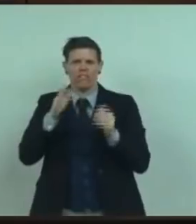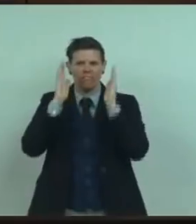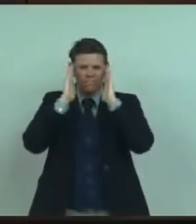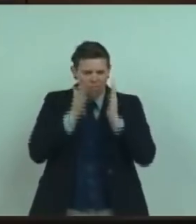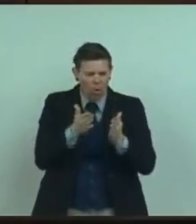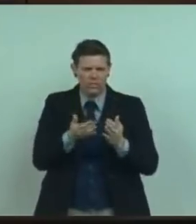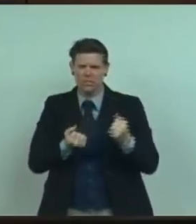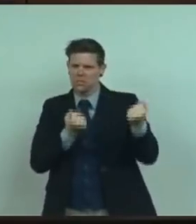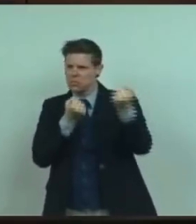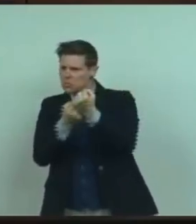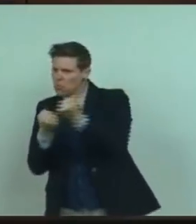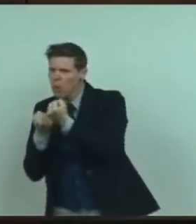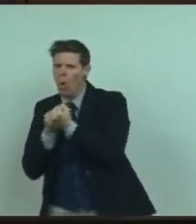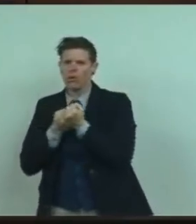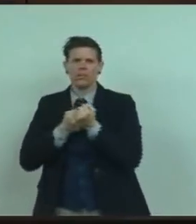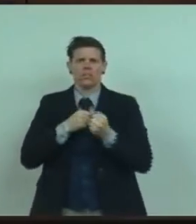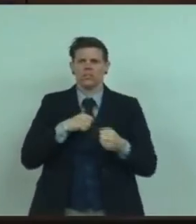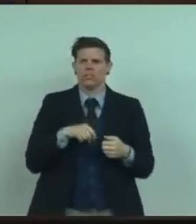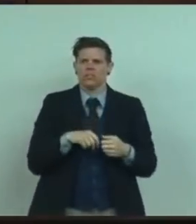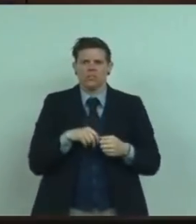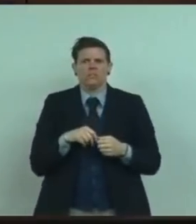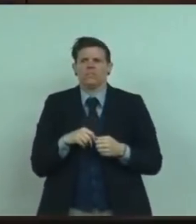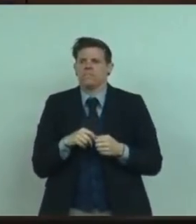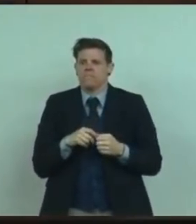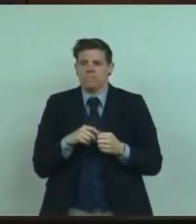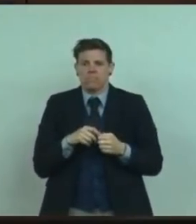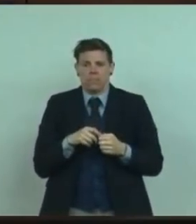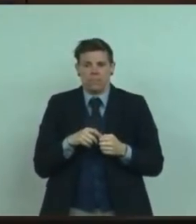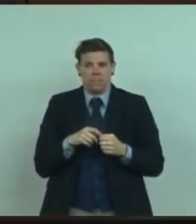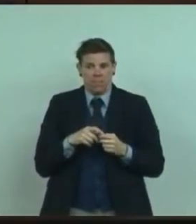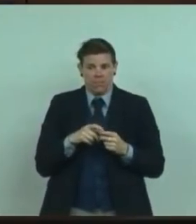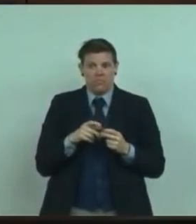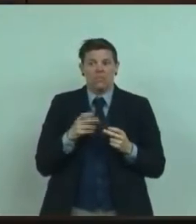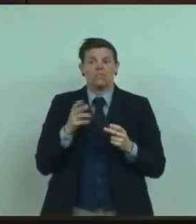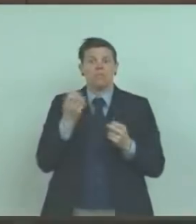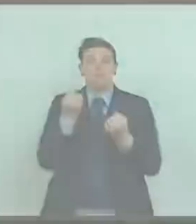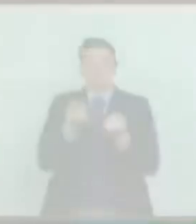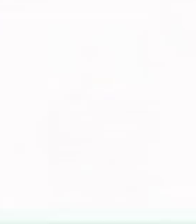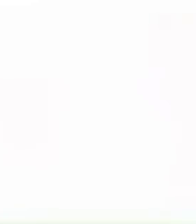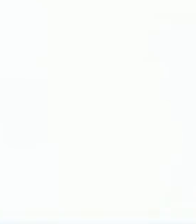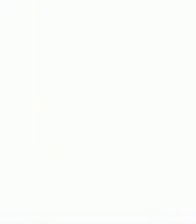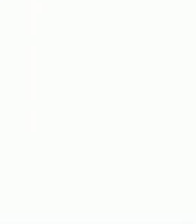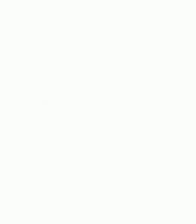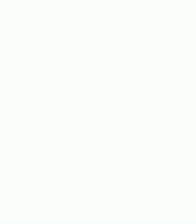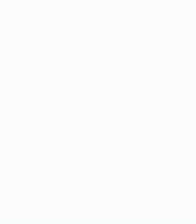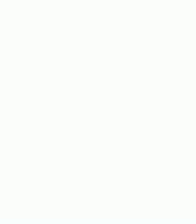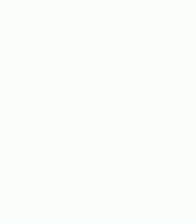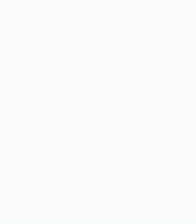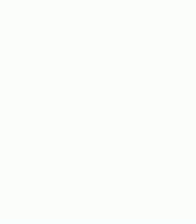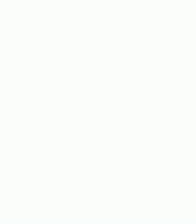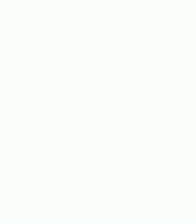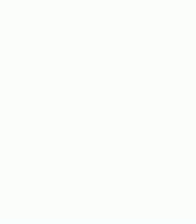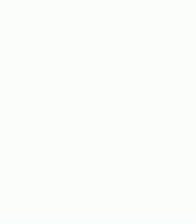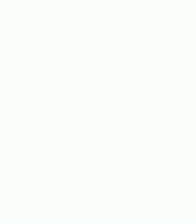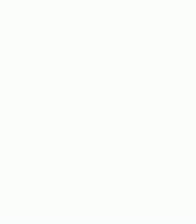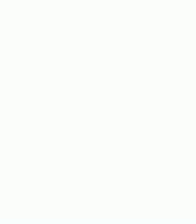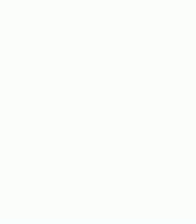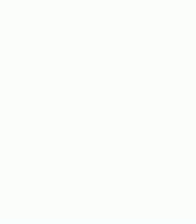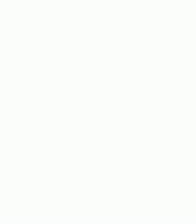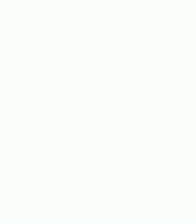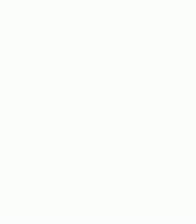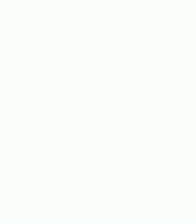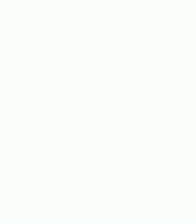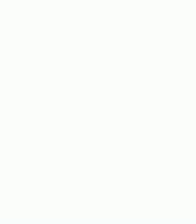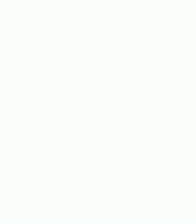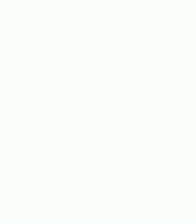number of hospitalizations and deaths. And we had a slide one more time. Just want to make sure that people are clear about our websites. Now remember,